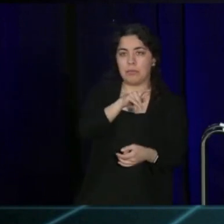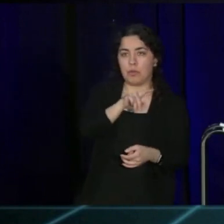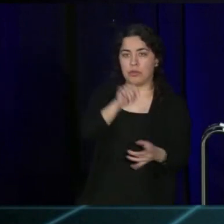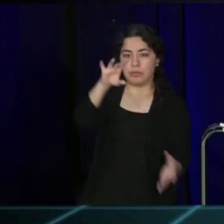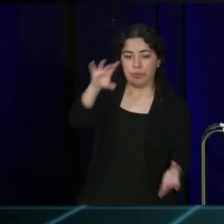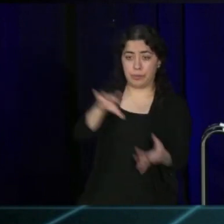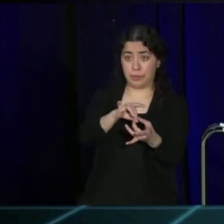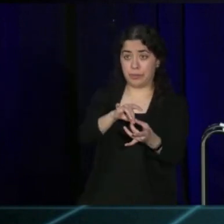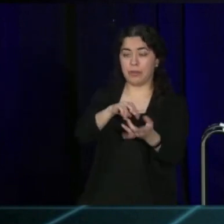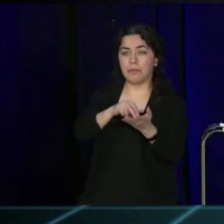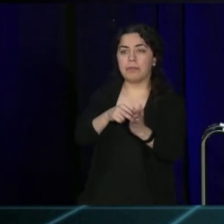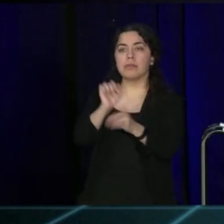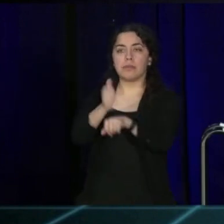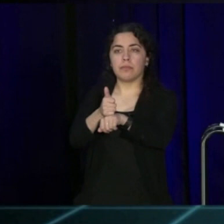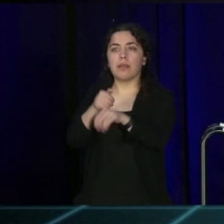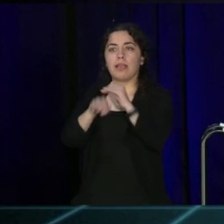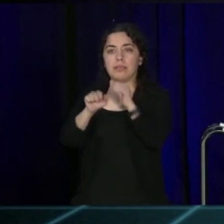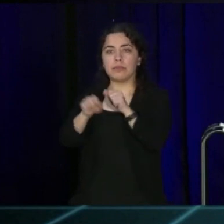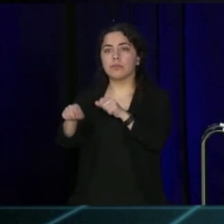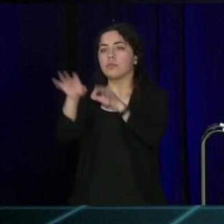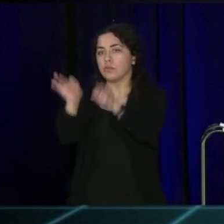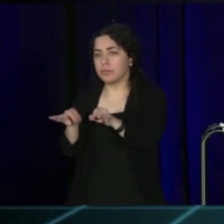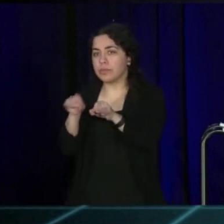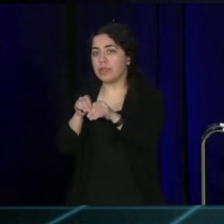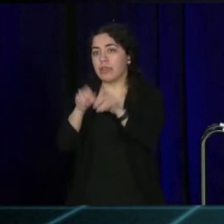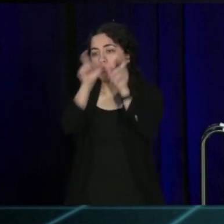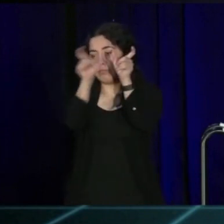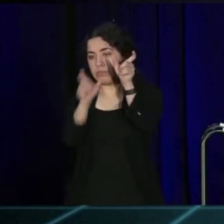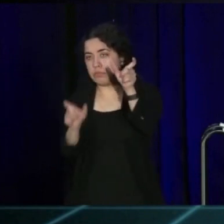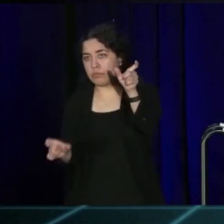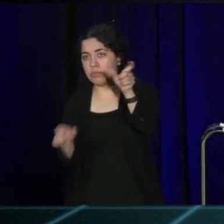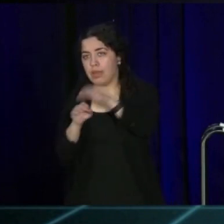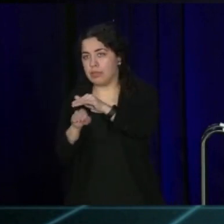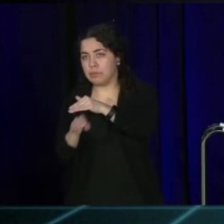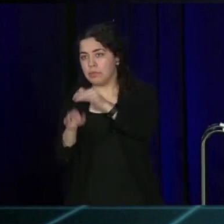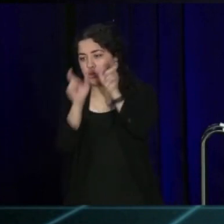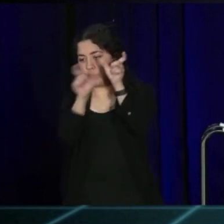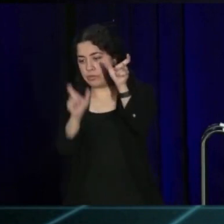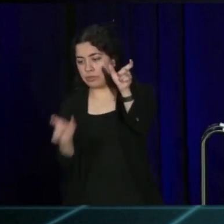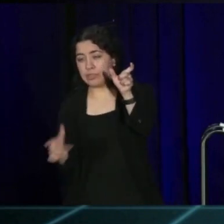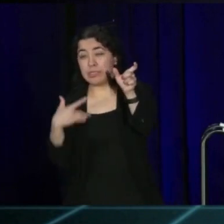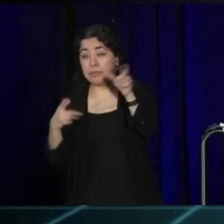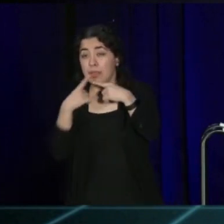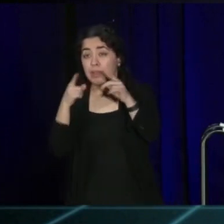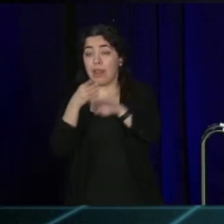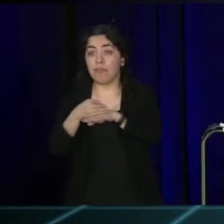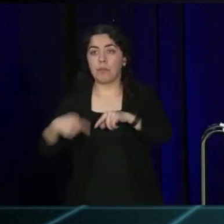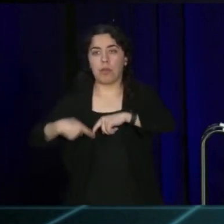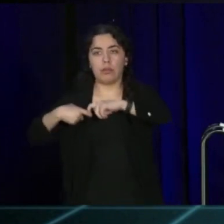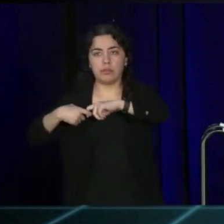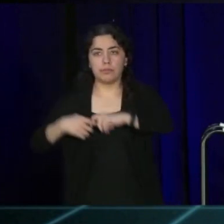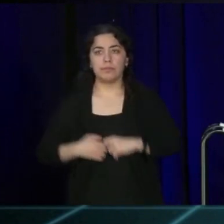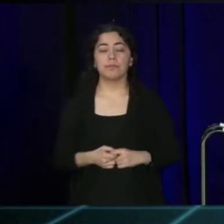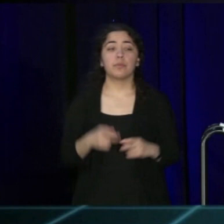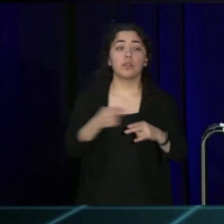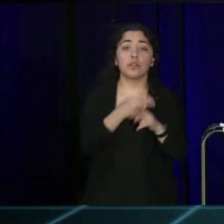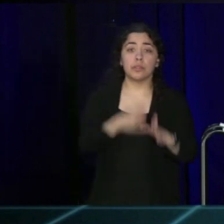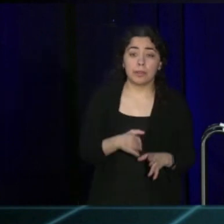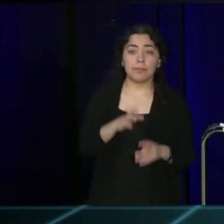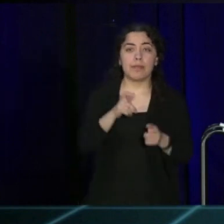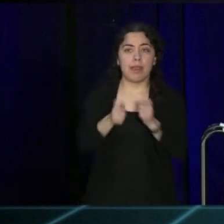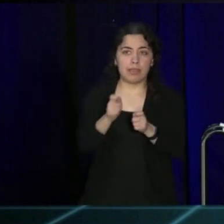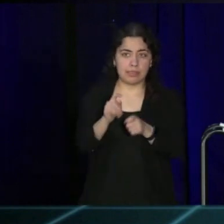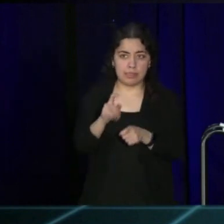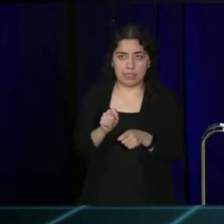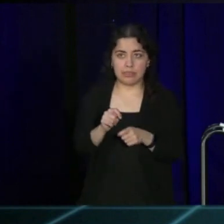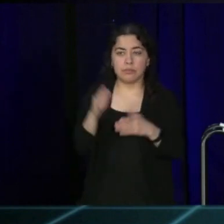accessible description in the accessibility tree, and usually it is announced after a pause, like this. Username, edit text, must be between 3 and 20